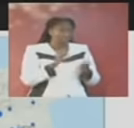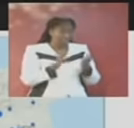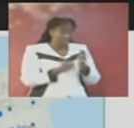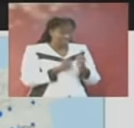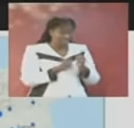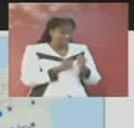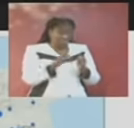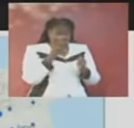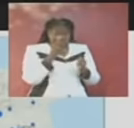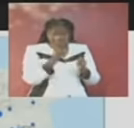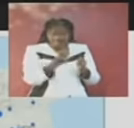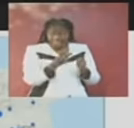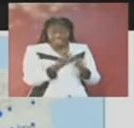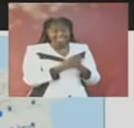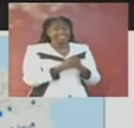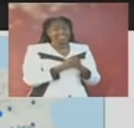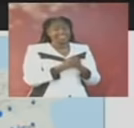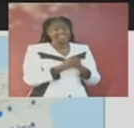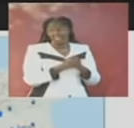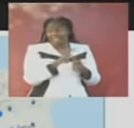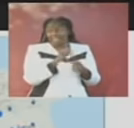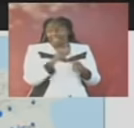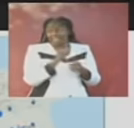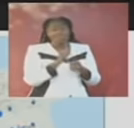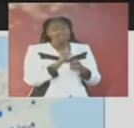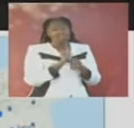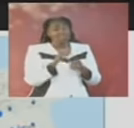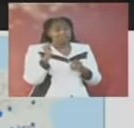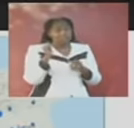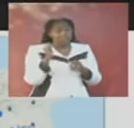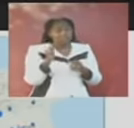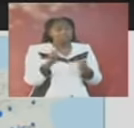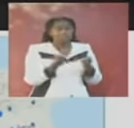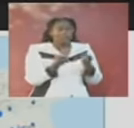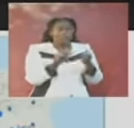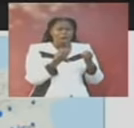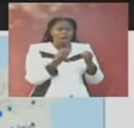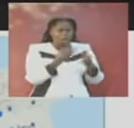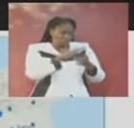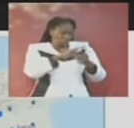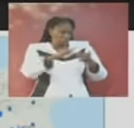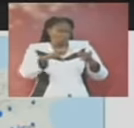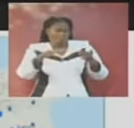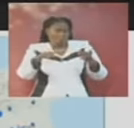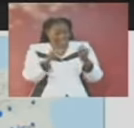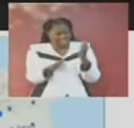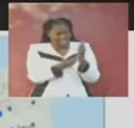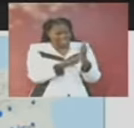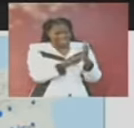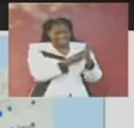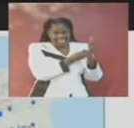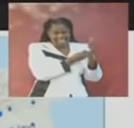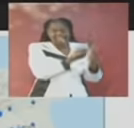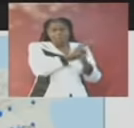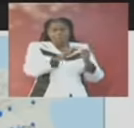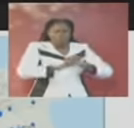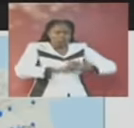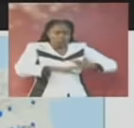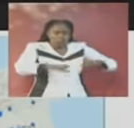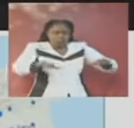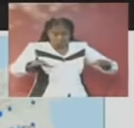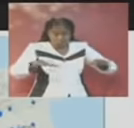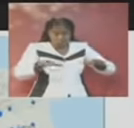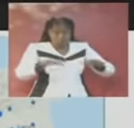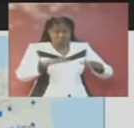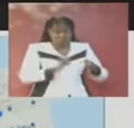to date, the cumulative cases as they are spread across the country, sticking